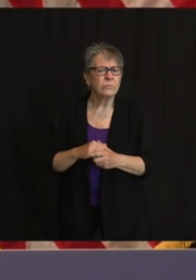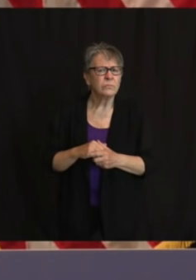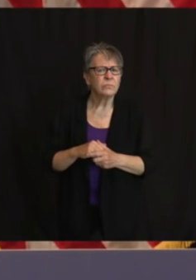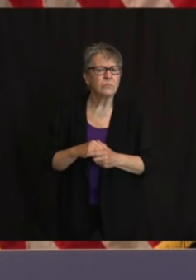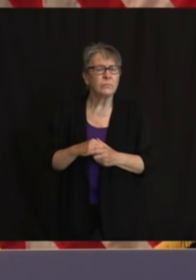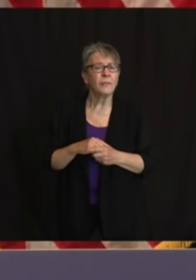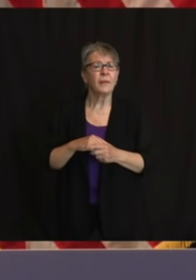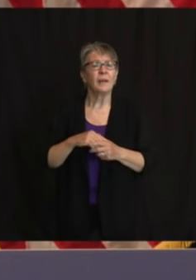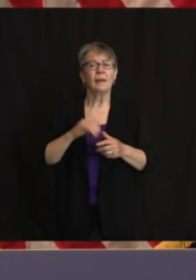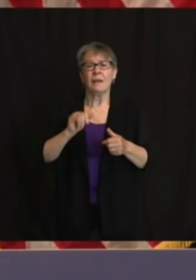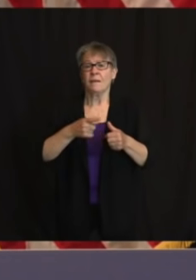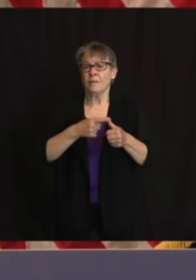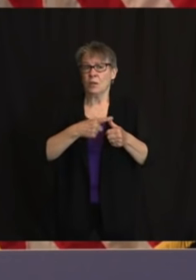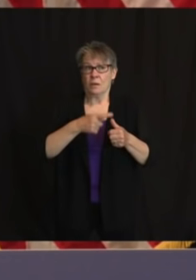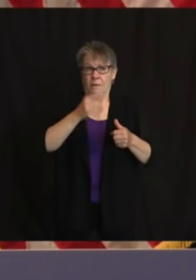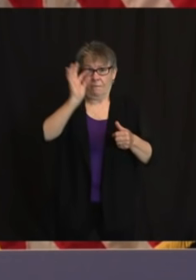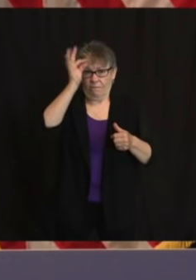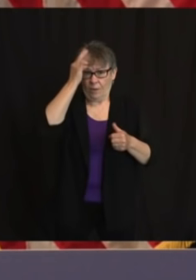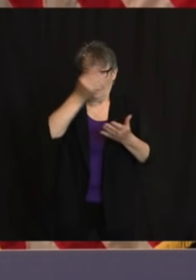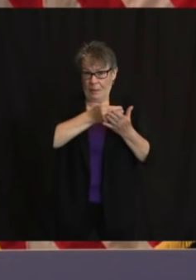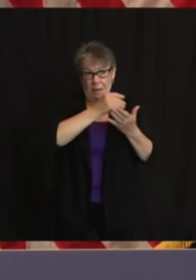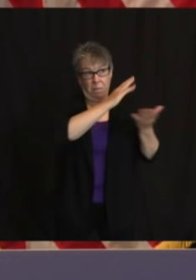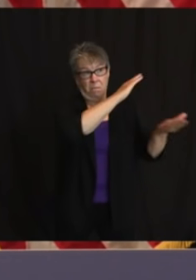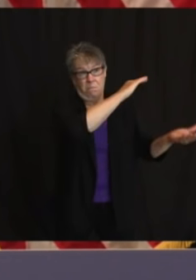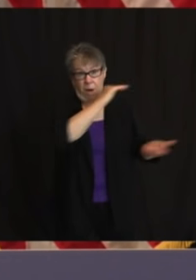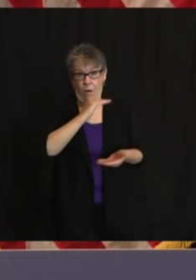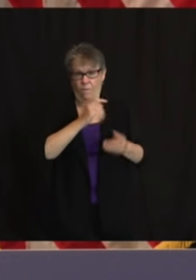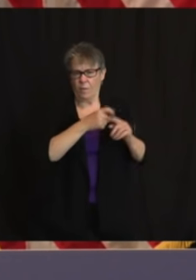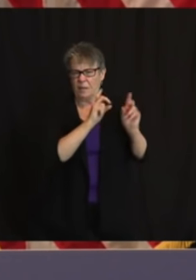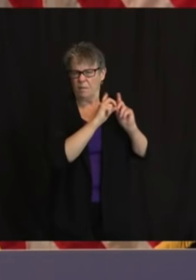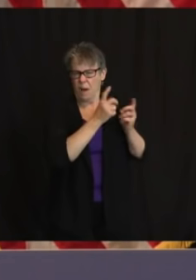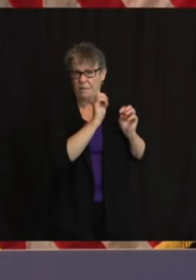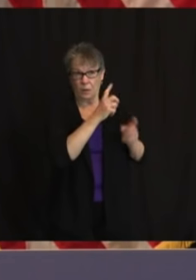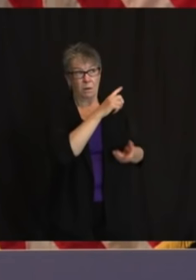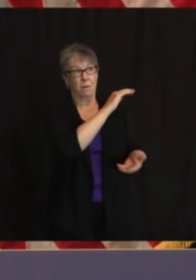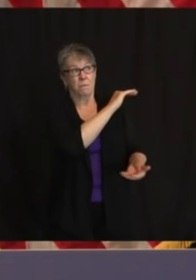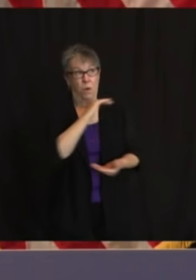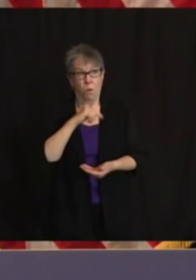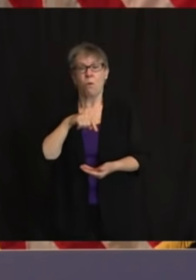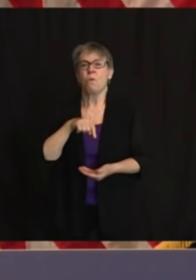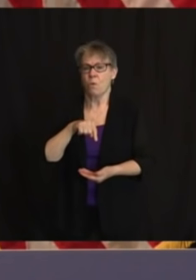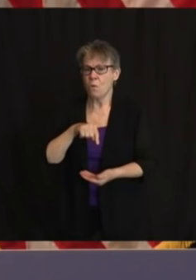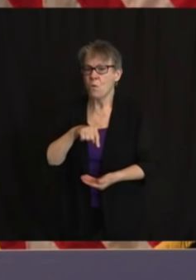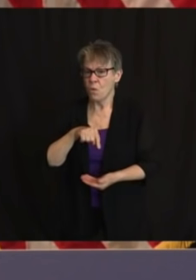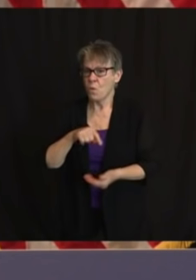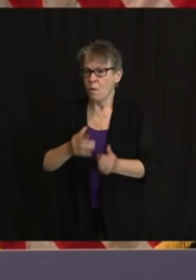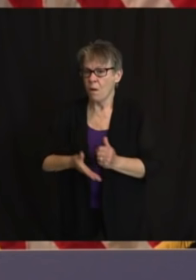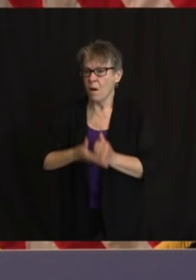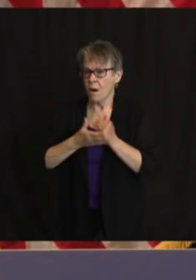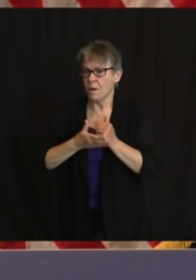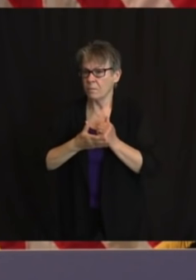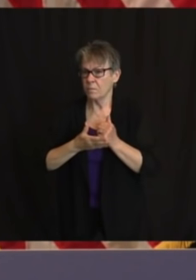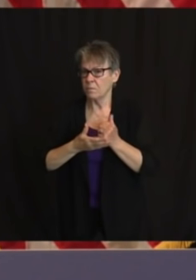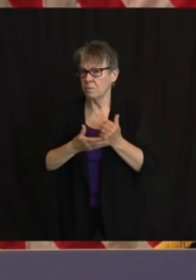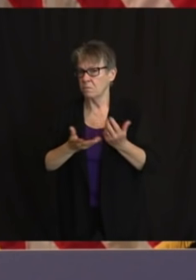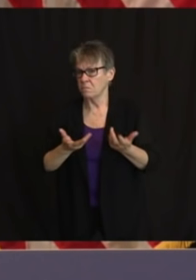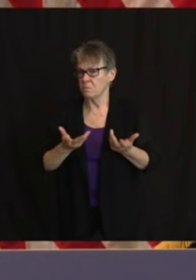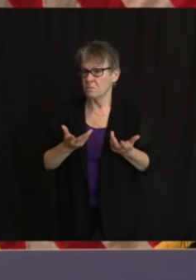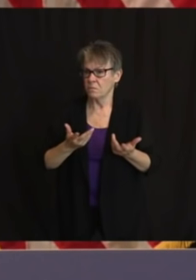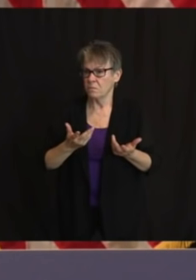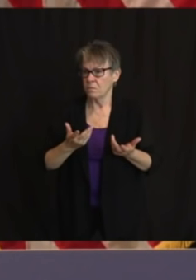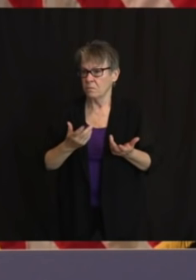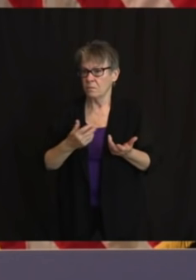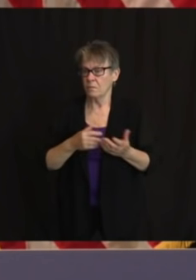because the private markets are not hospitable at the moment, to say the least, even though the equity market shows sort of these